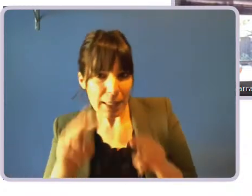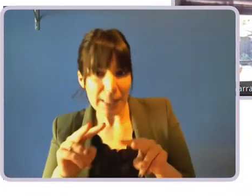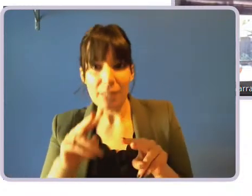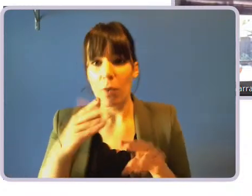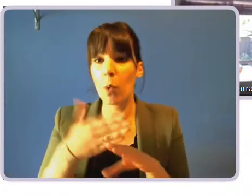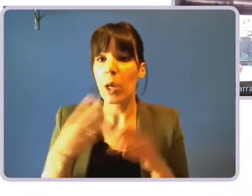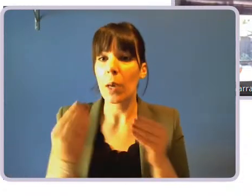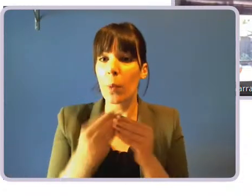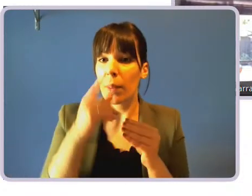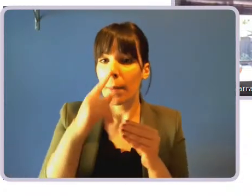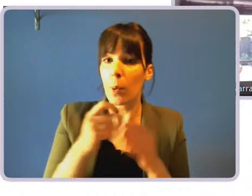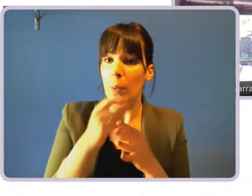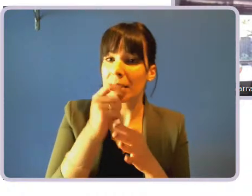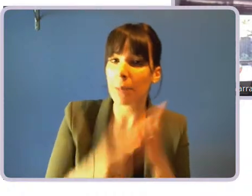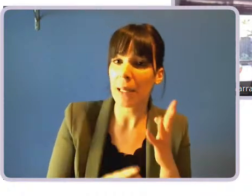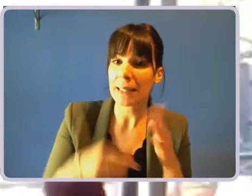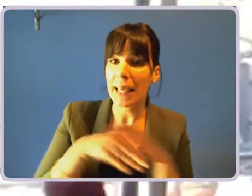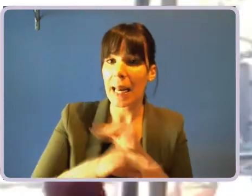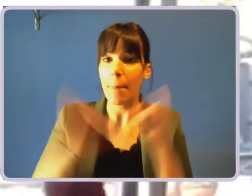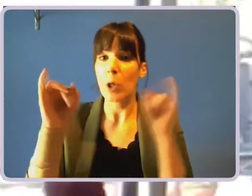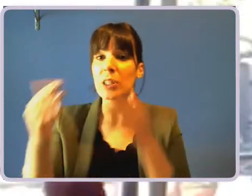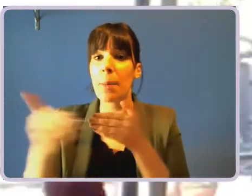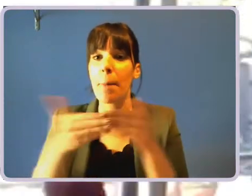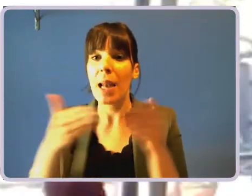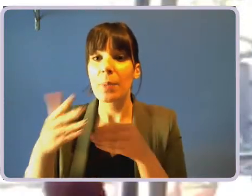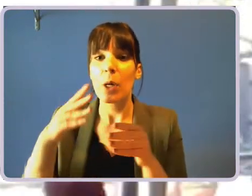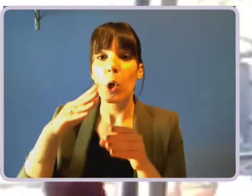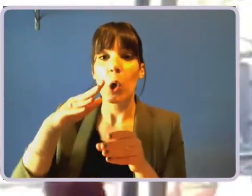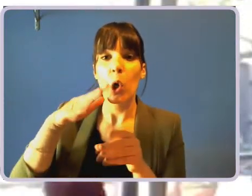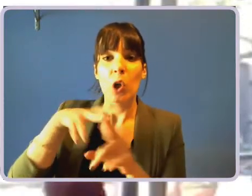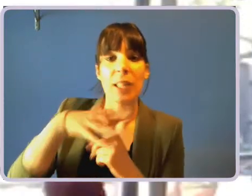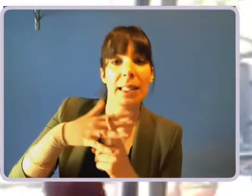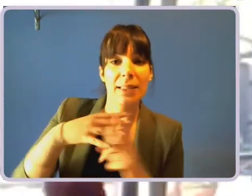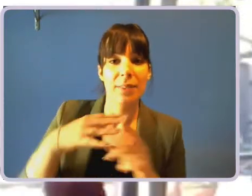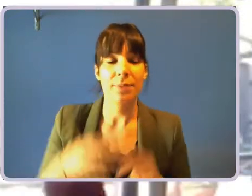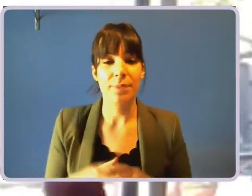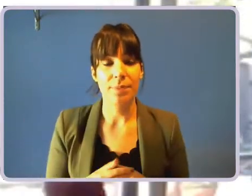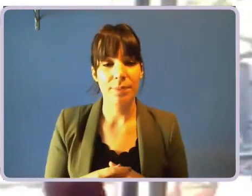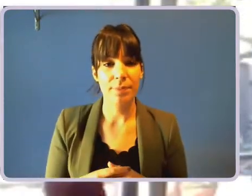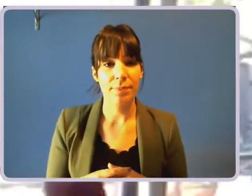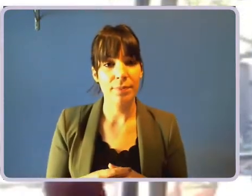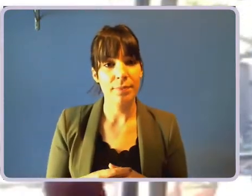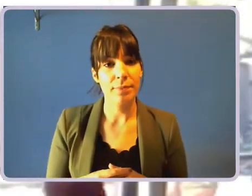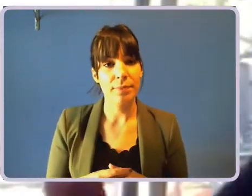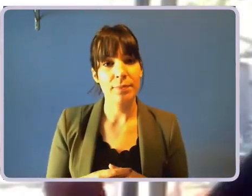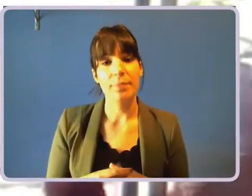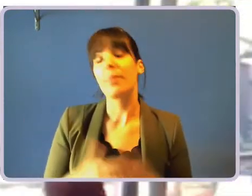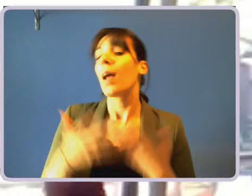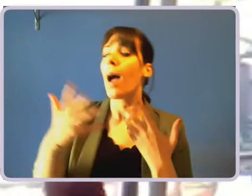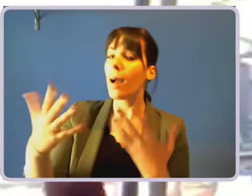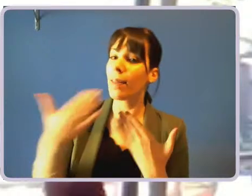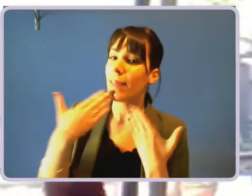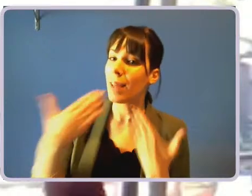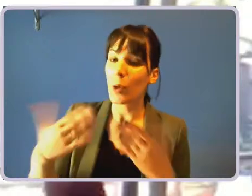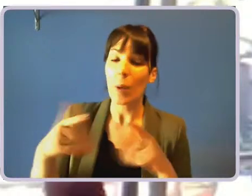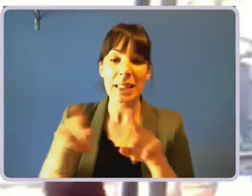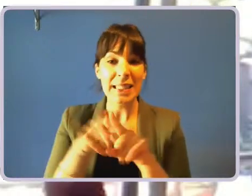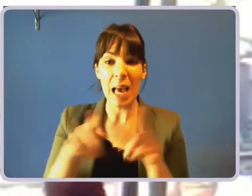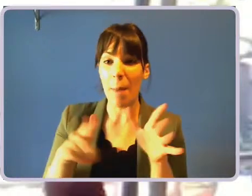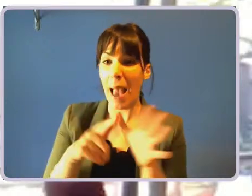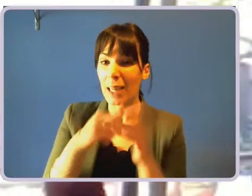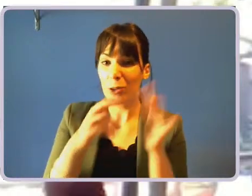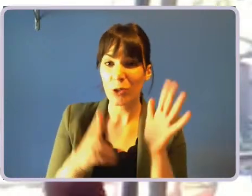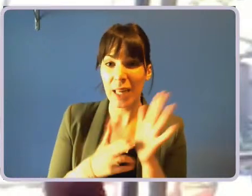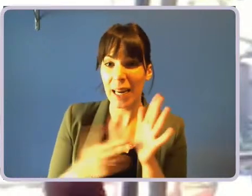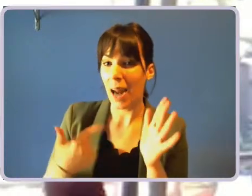context. Over to you, Michelle. Thank you, Bridget. Like Adrian and everyone else at this forum, I hope you can hear me okay.